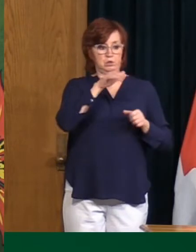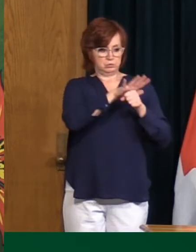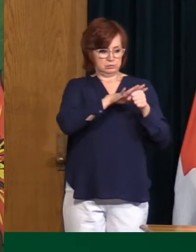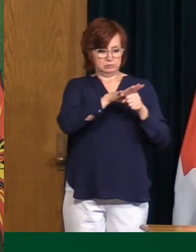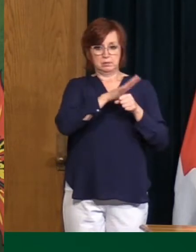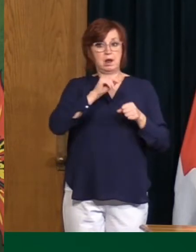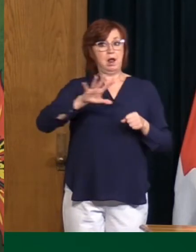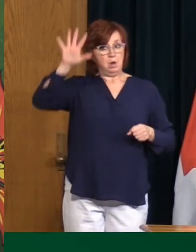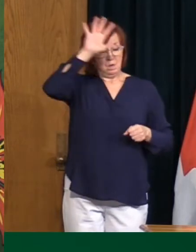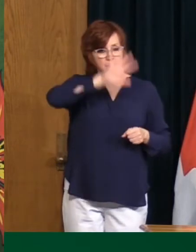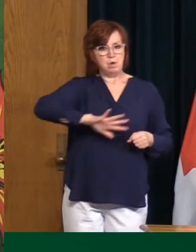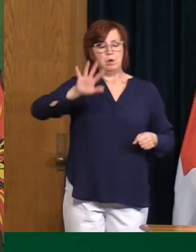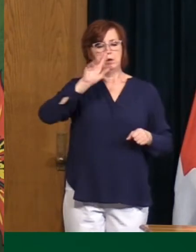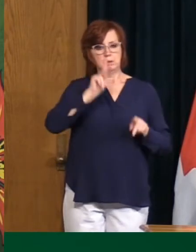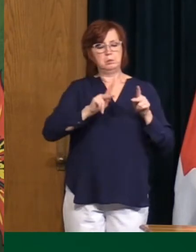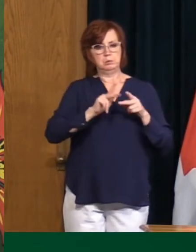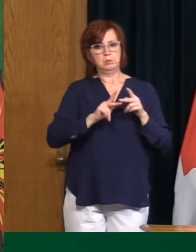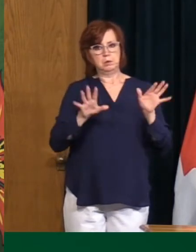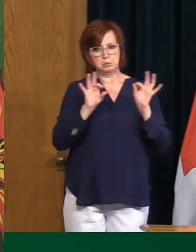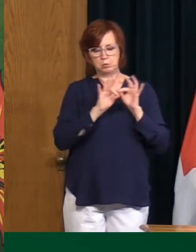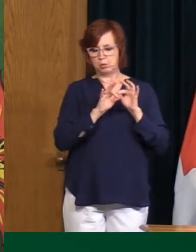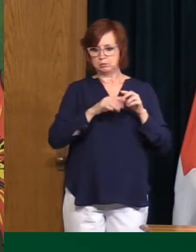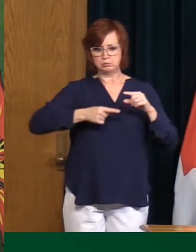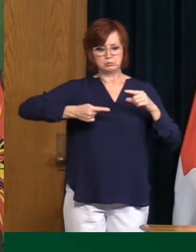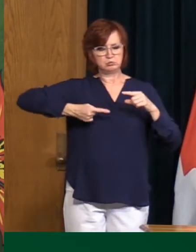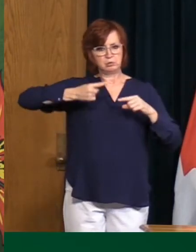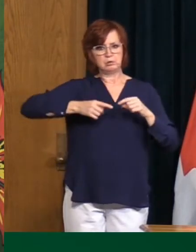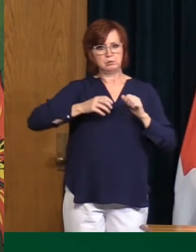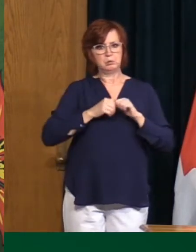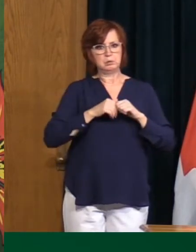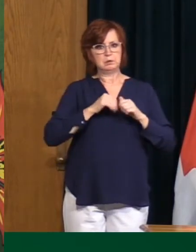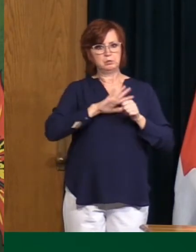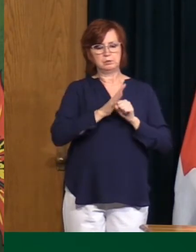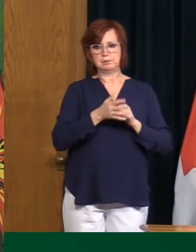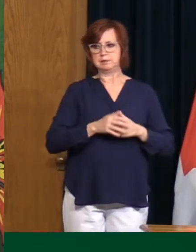types of things and other vulnerable populations, even in our larger centers.